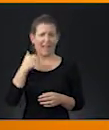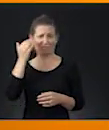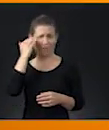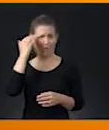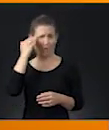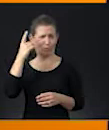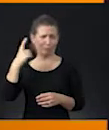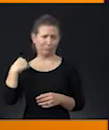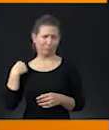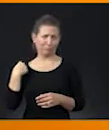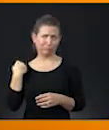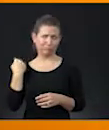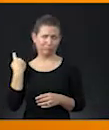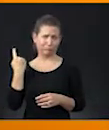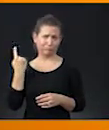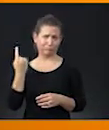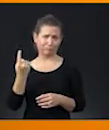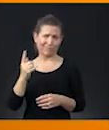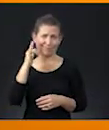I am mom.